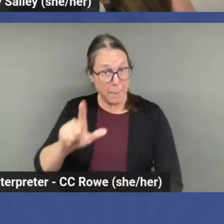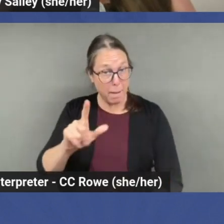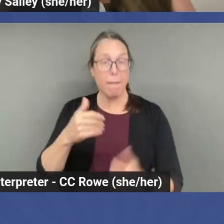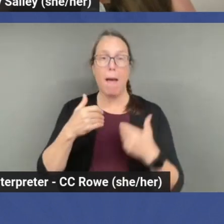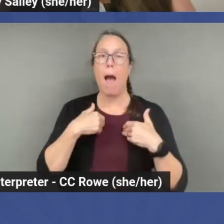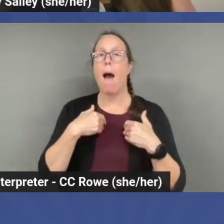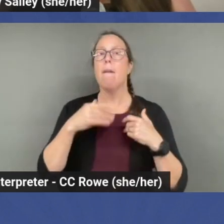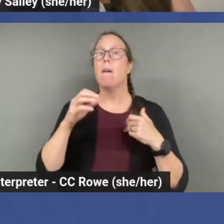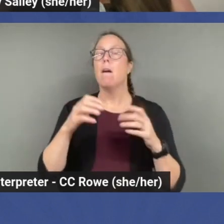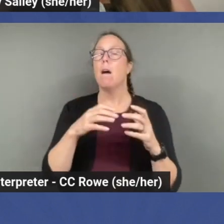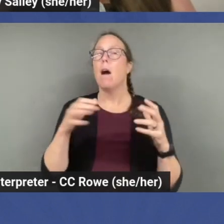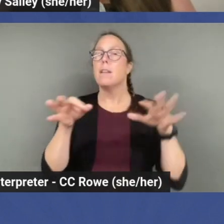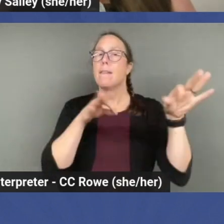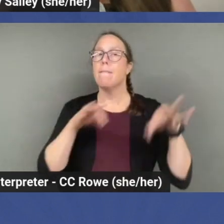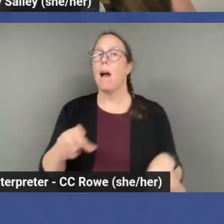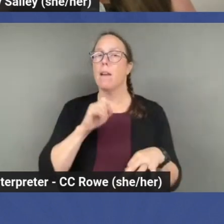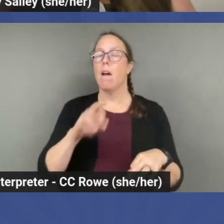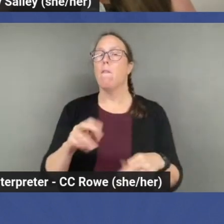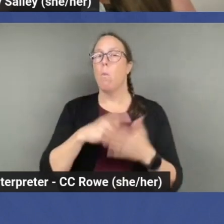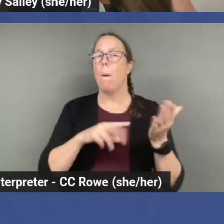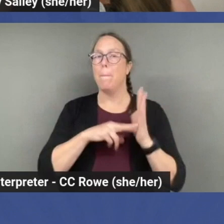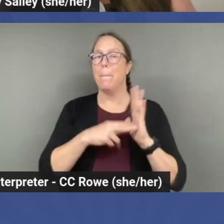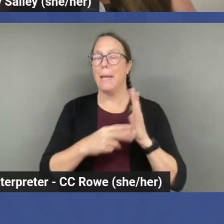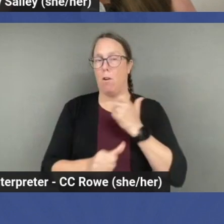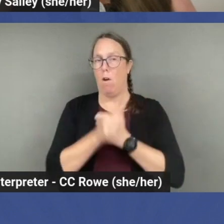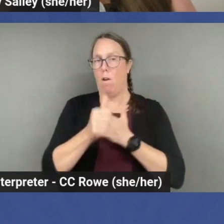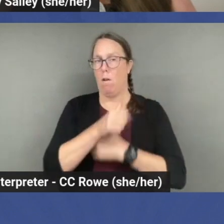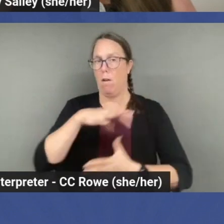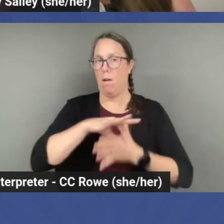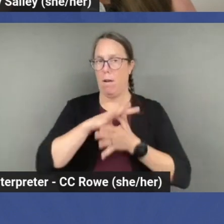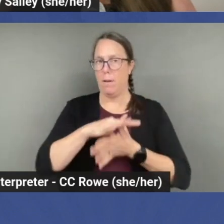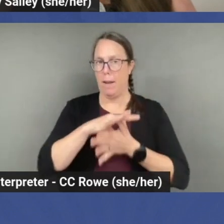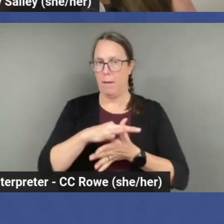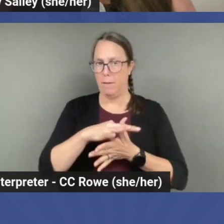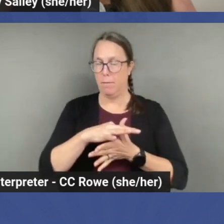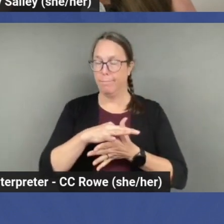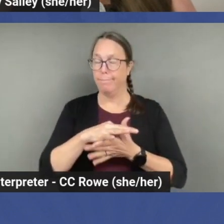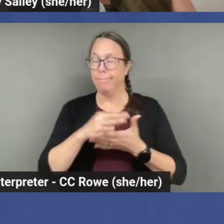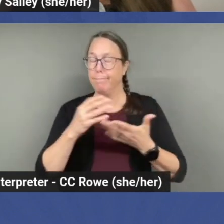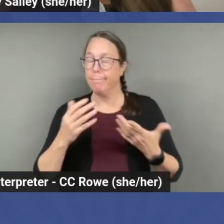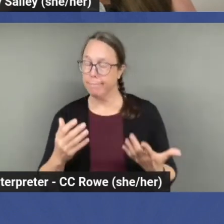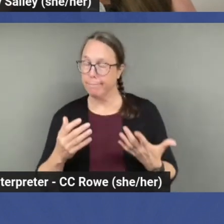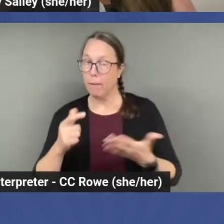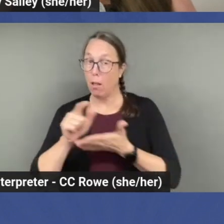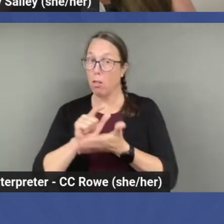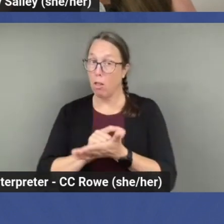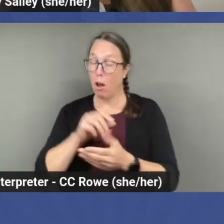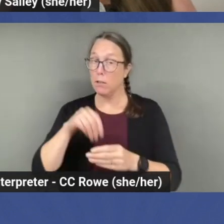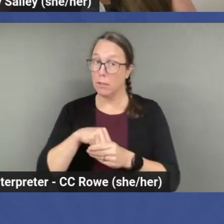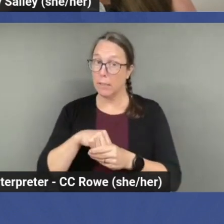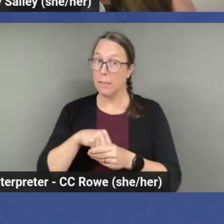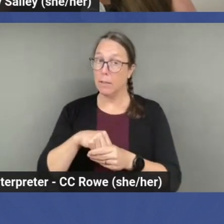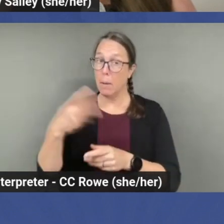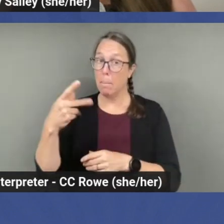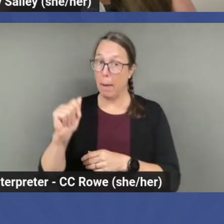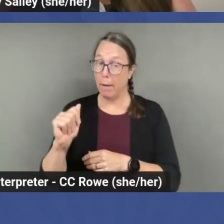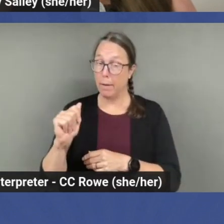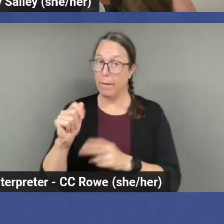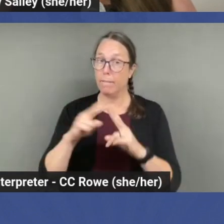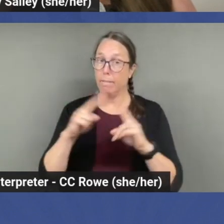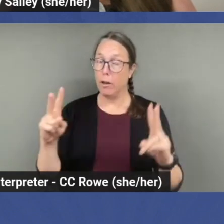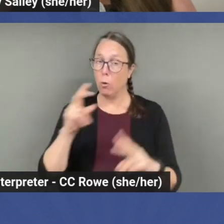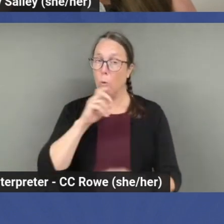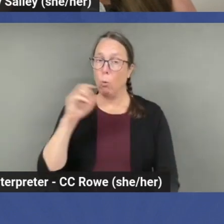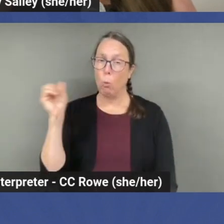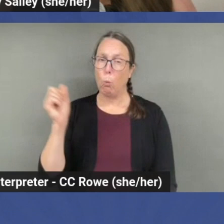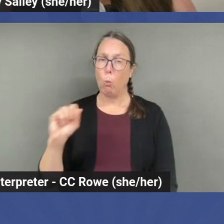harmful content bill because to no one's surprise, the statutes in Pennsylvania law are also severely outdated